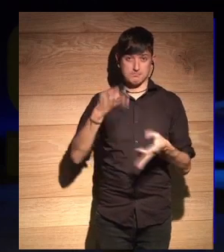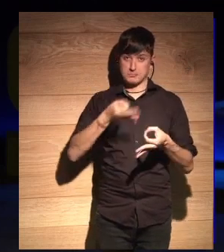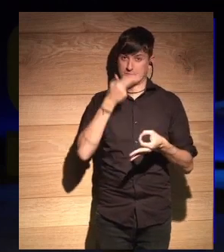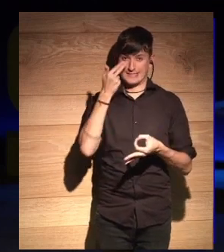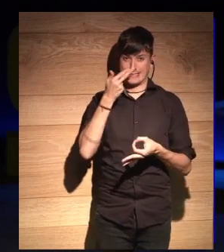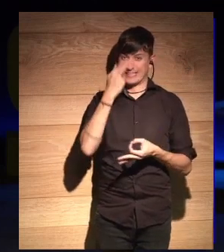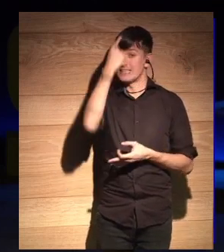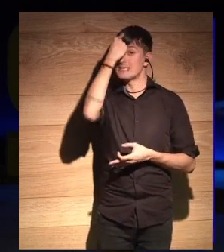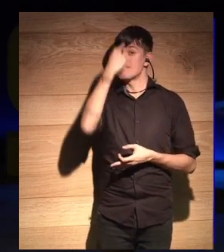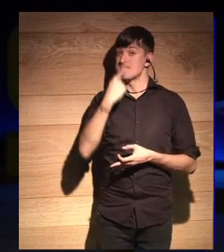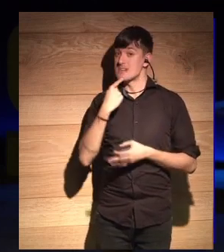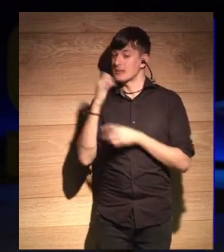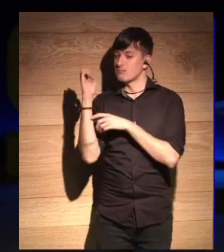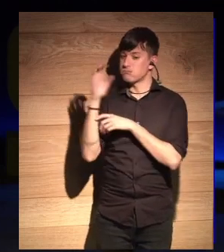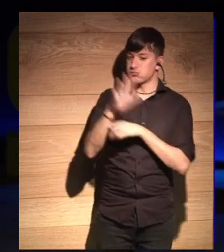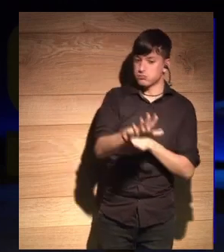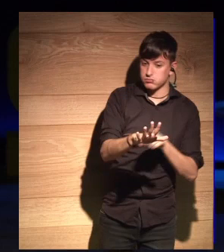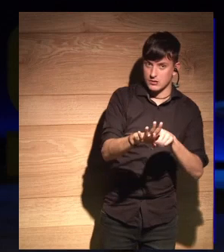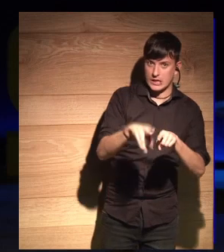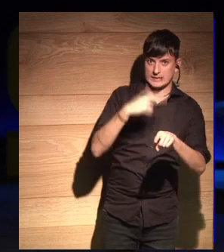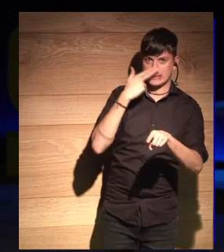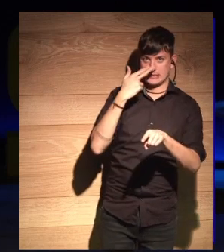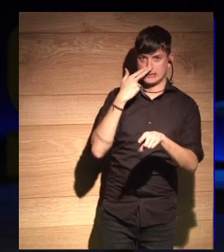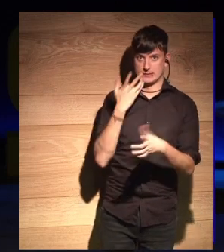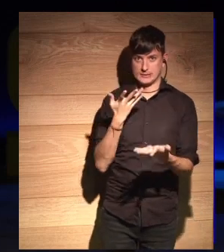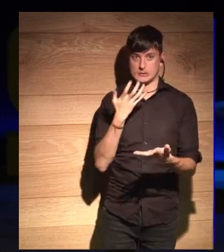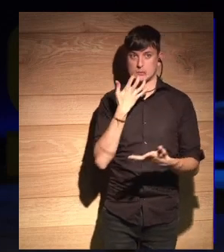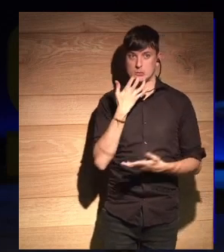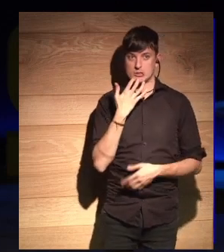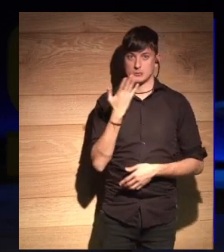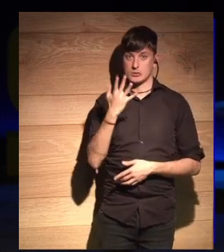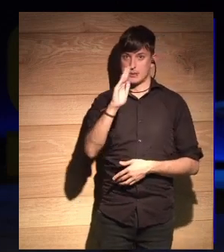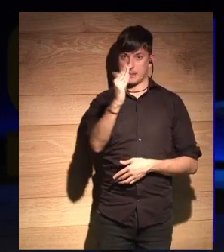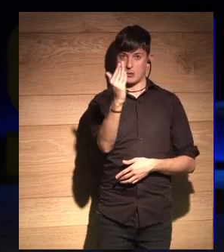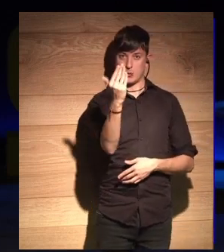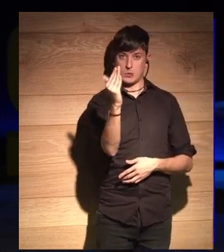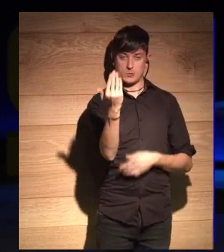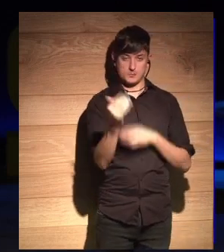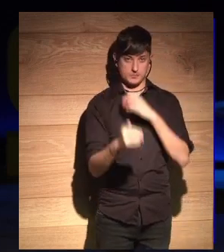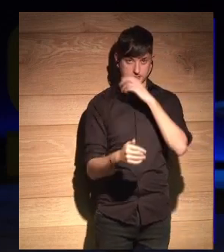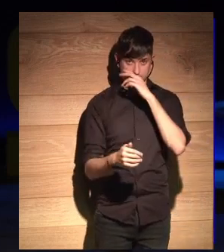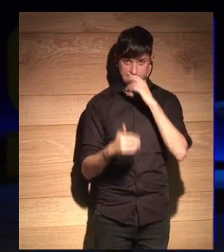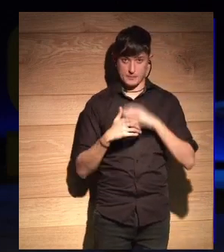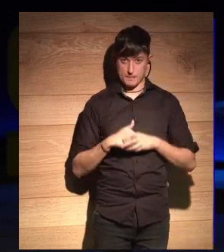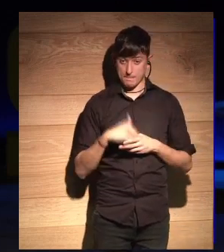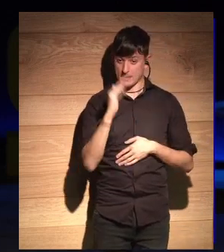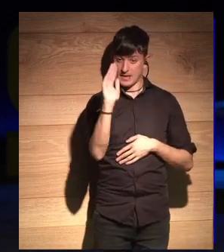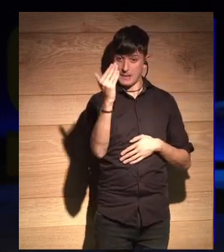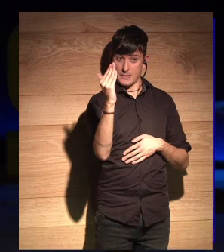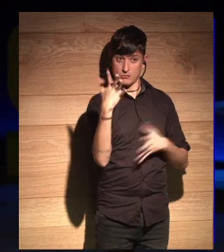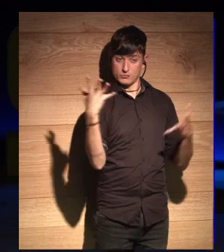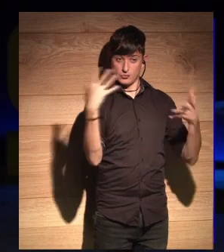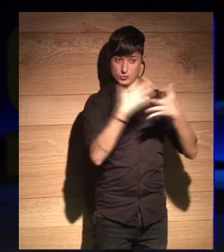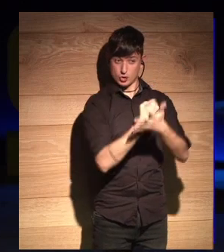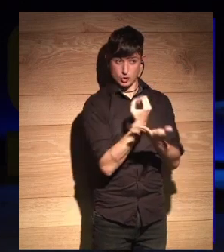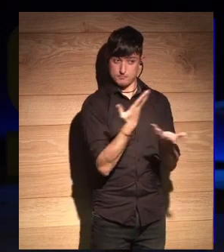one-way mirror, this mirror above the television that plays all of his VHSs, where the camera actually goes behind it and